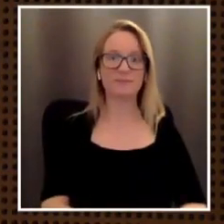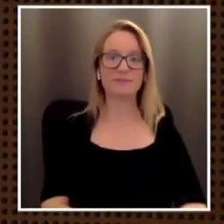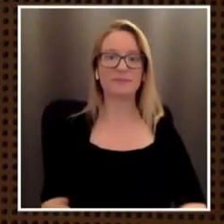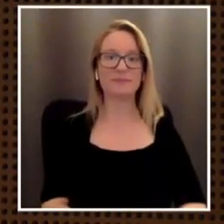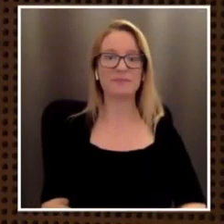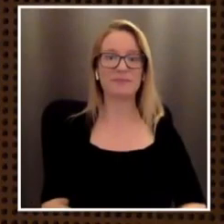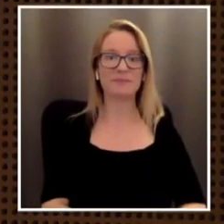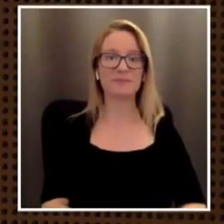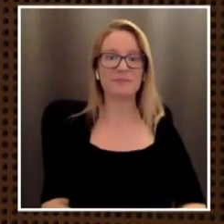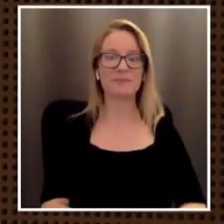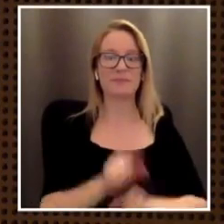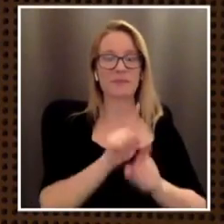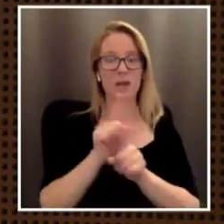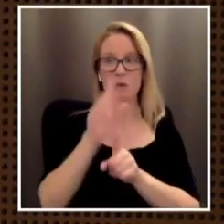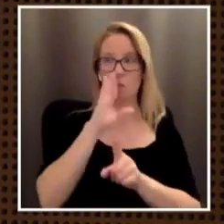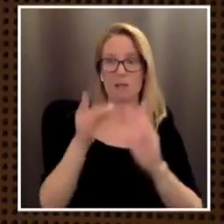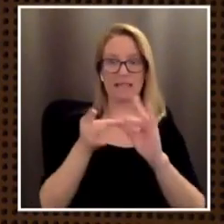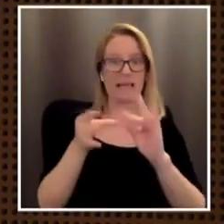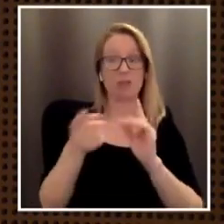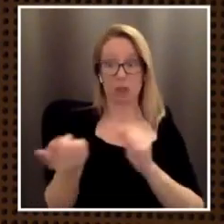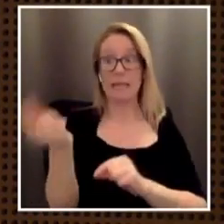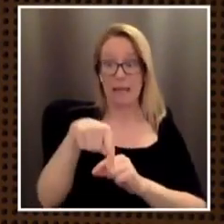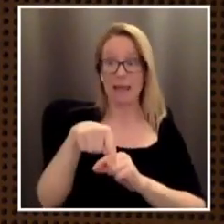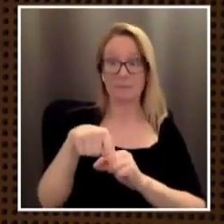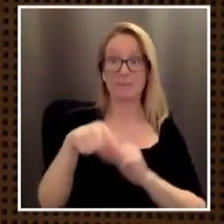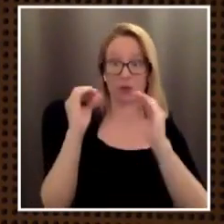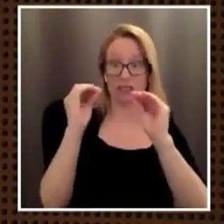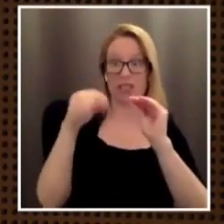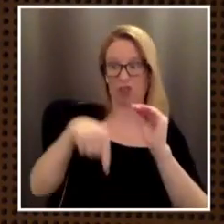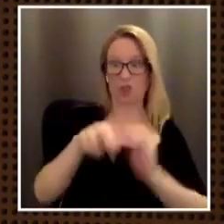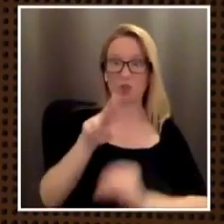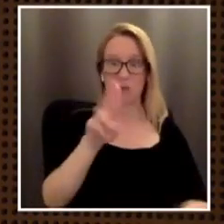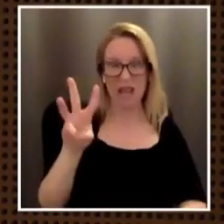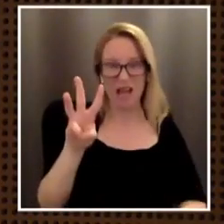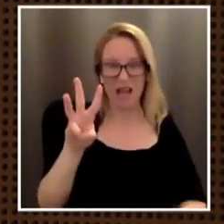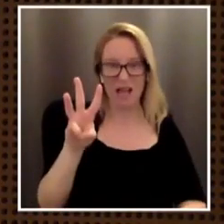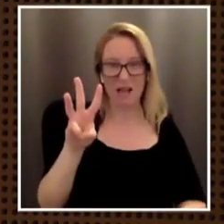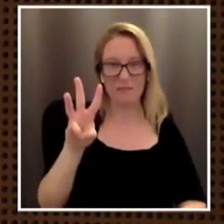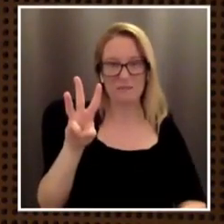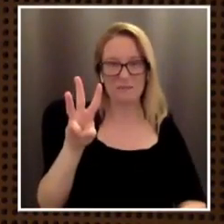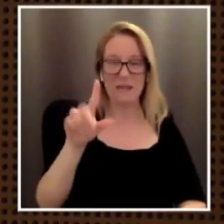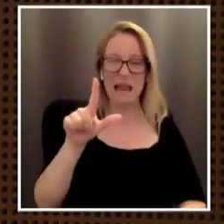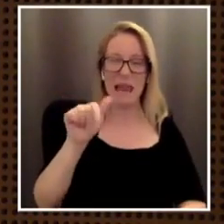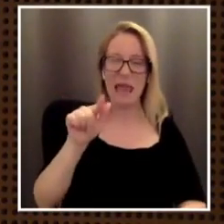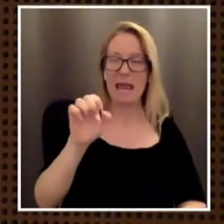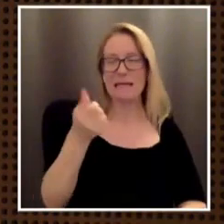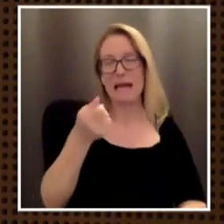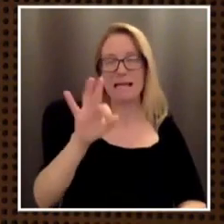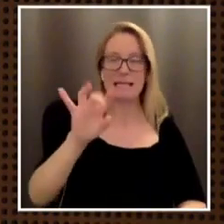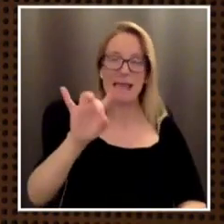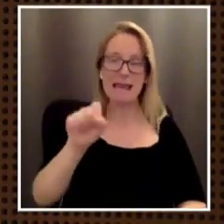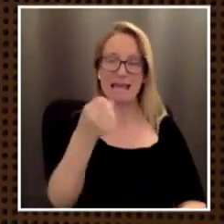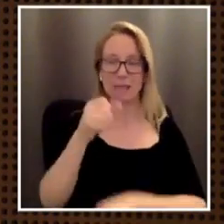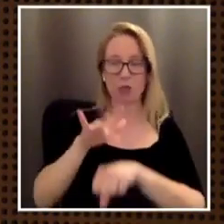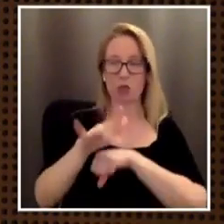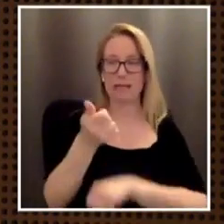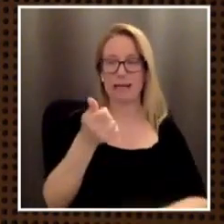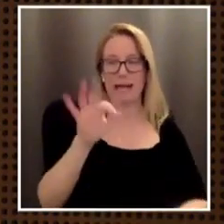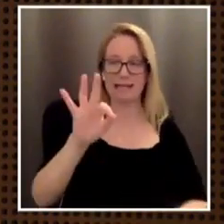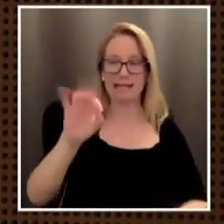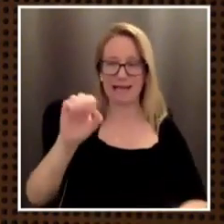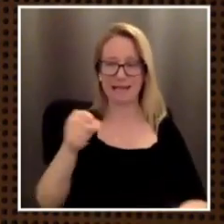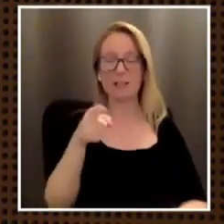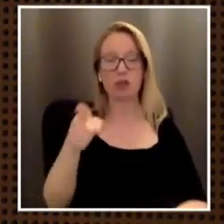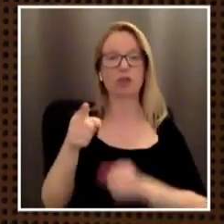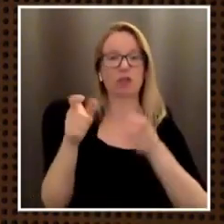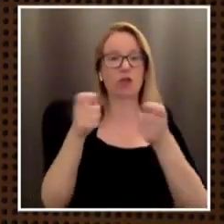I will also say that she came to teach here at UW, and in the late 80s, early 90s, she directed a production